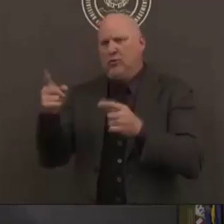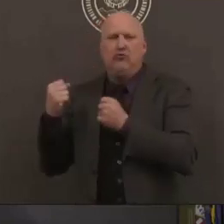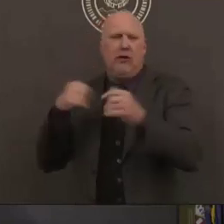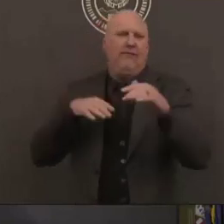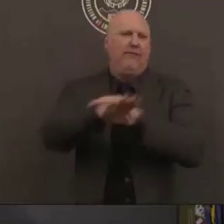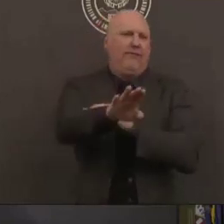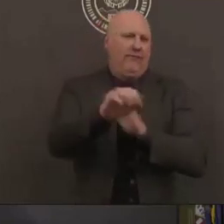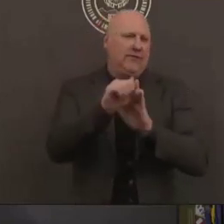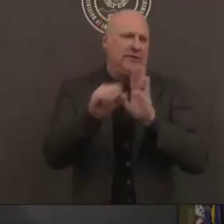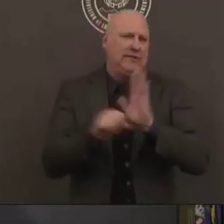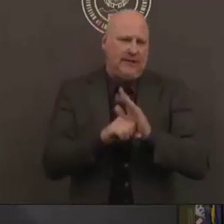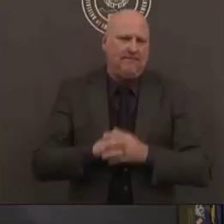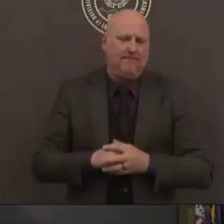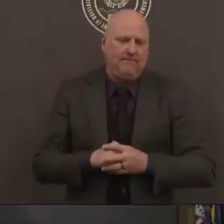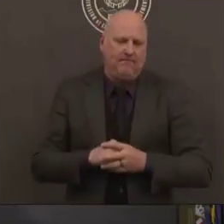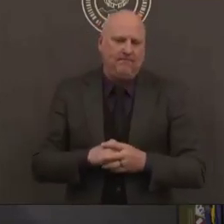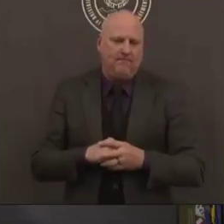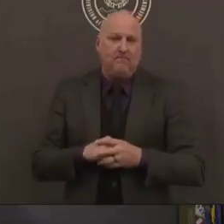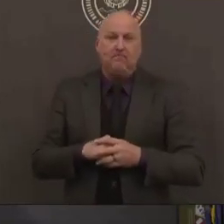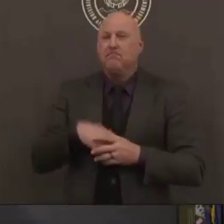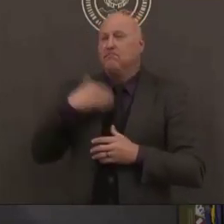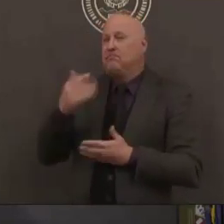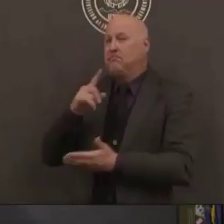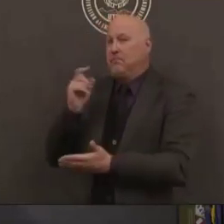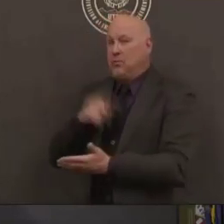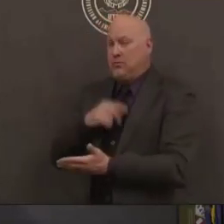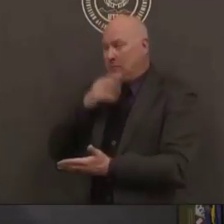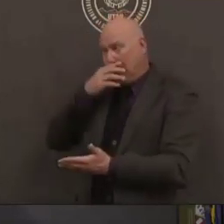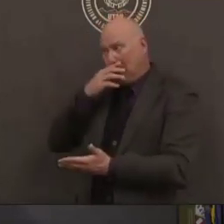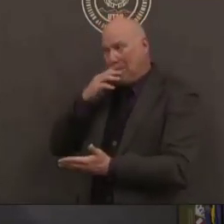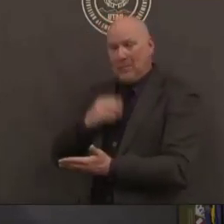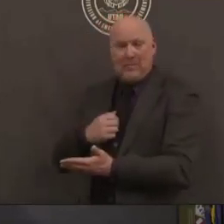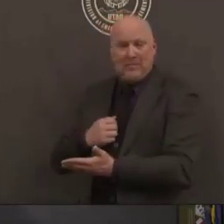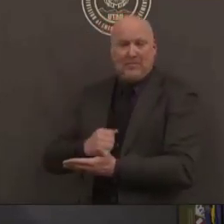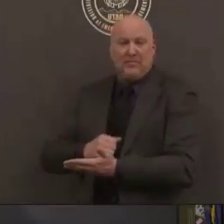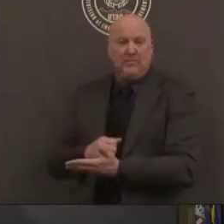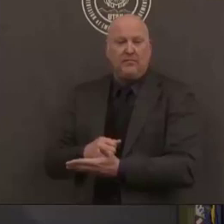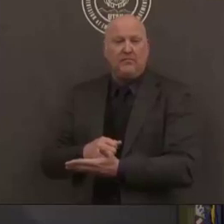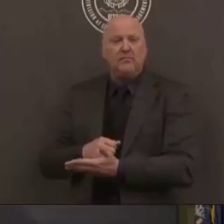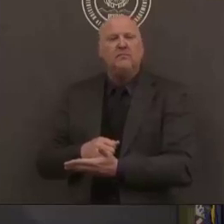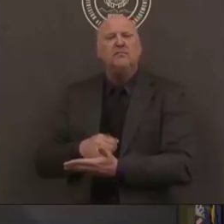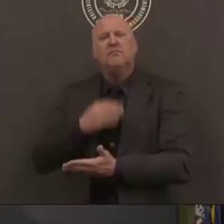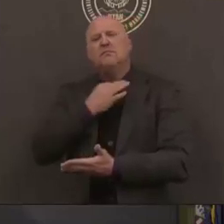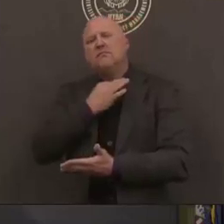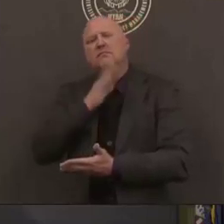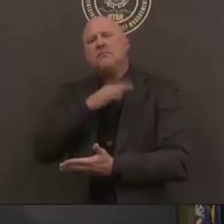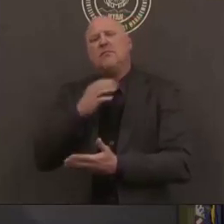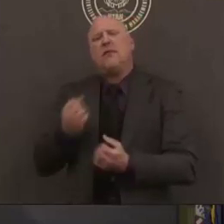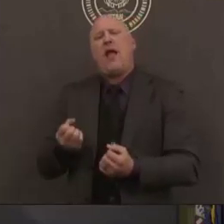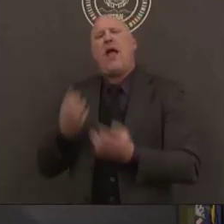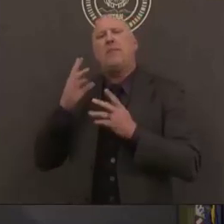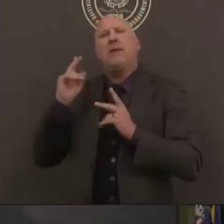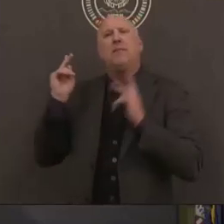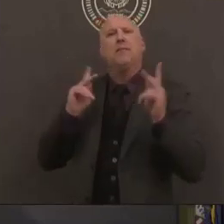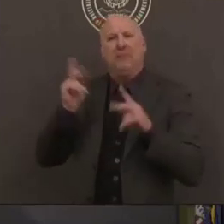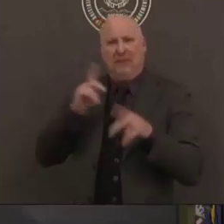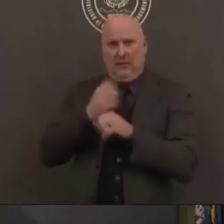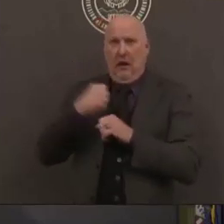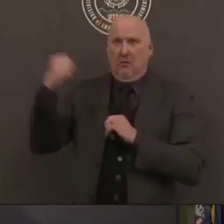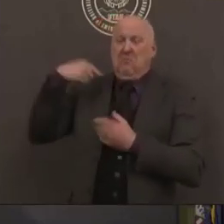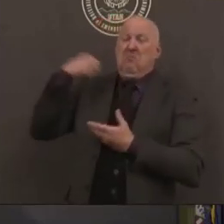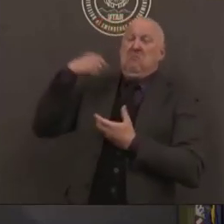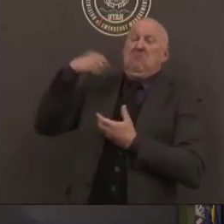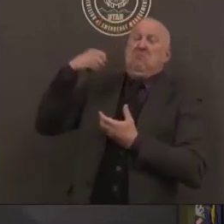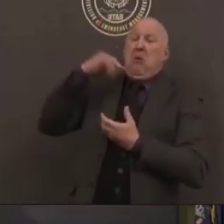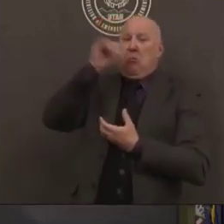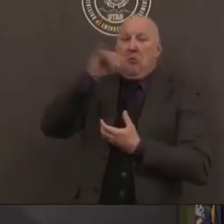Yeah, Joe, do you have a sense of how many people got bombarded with these text messages? And are we talking, was this like hourly, every